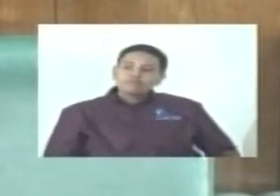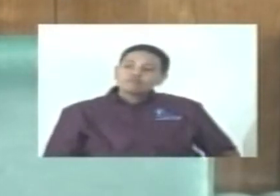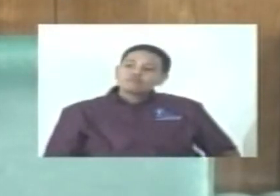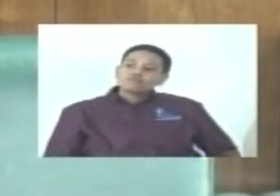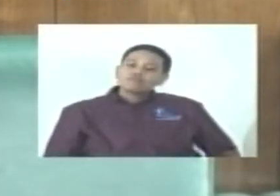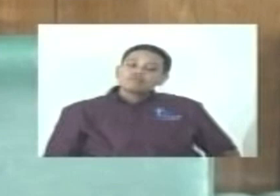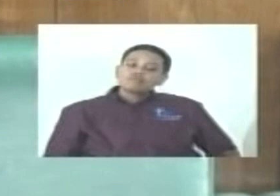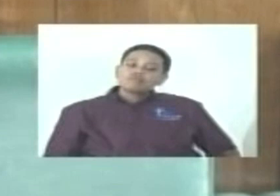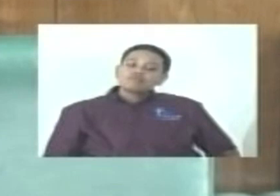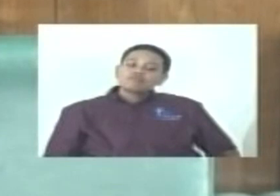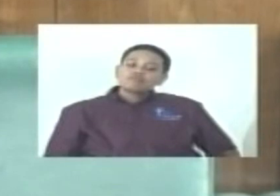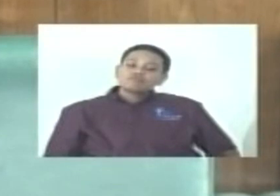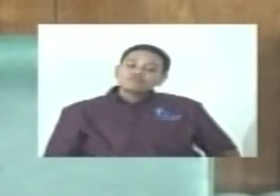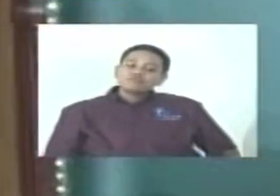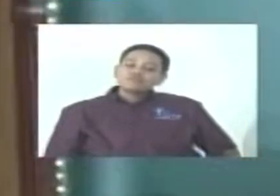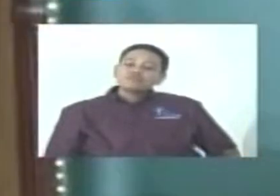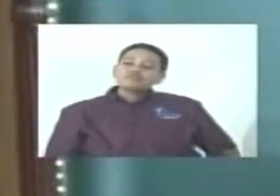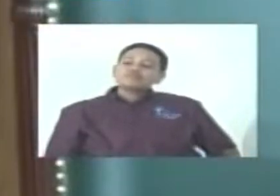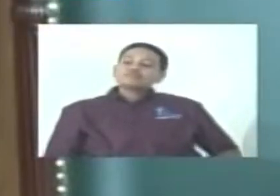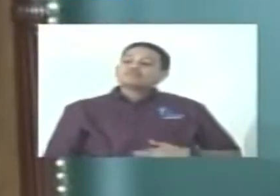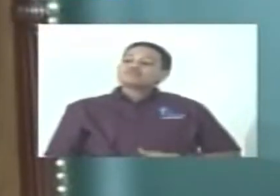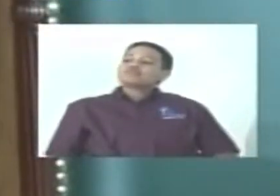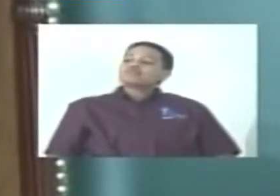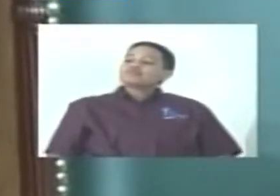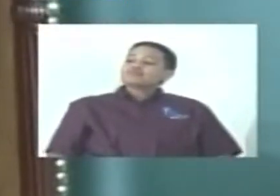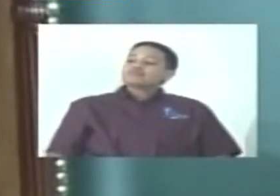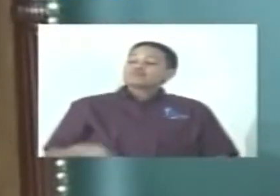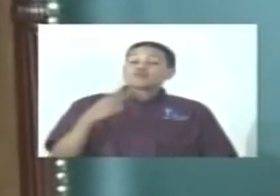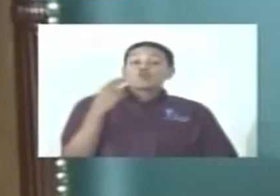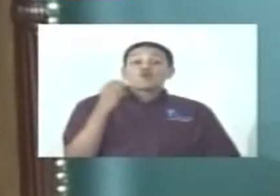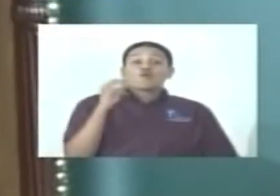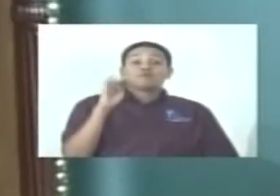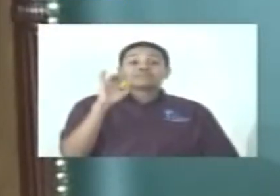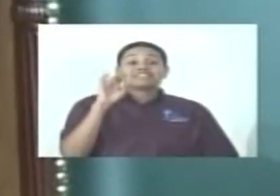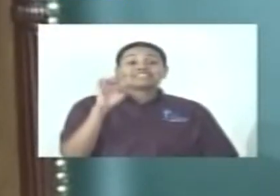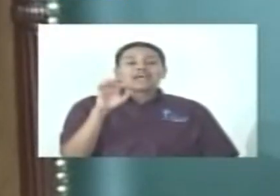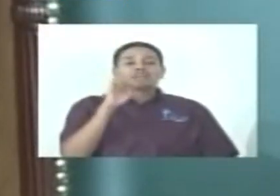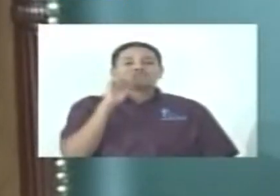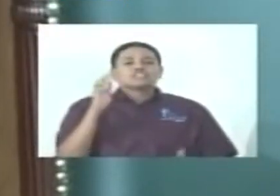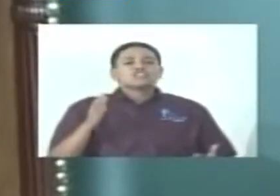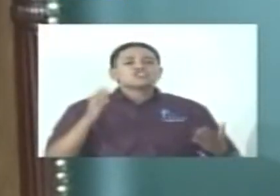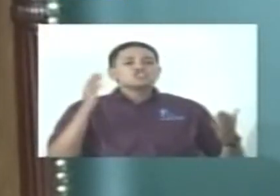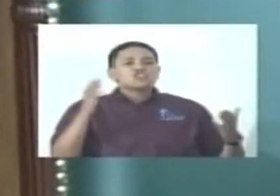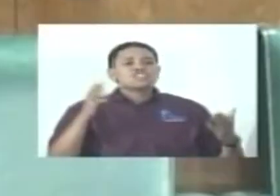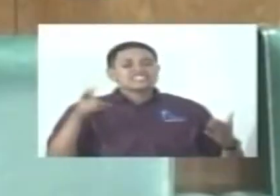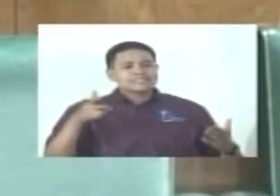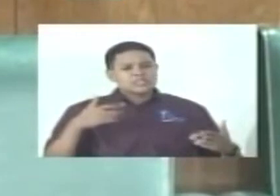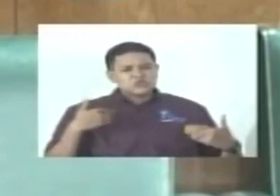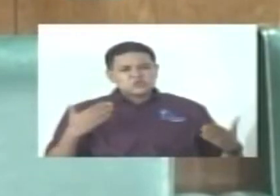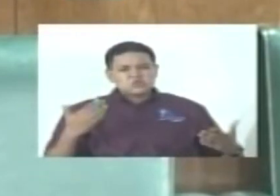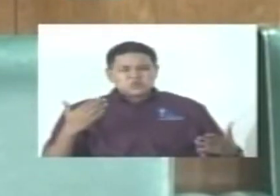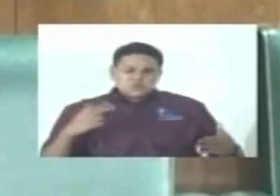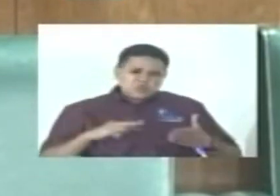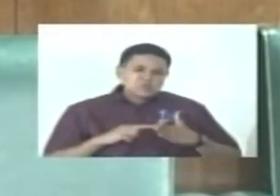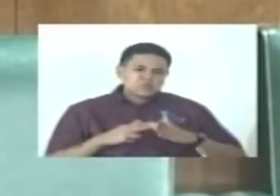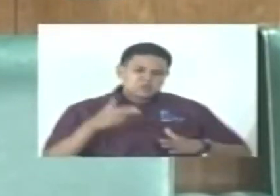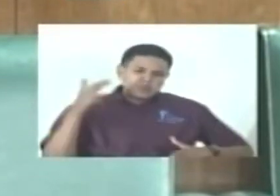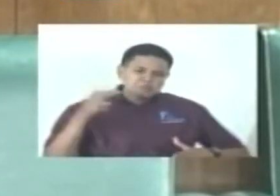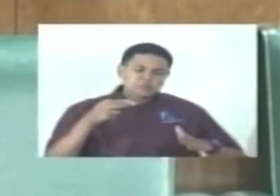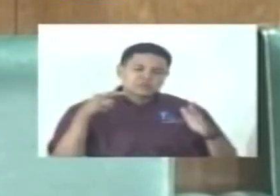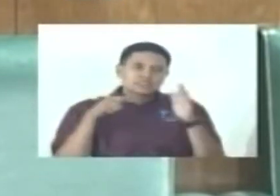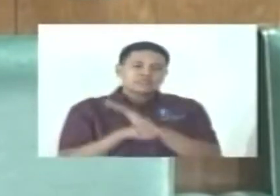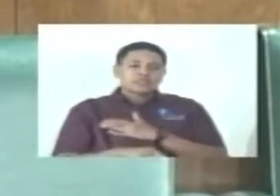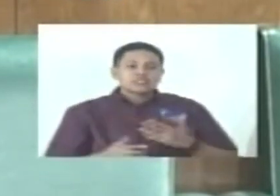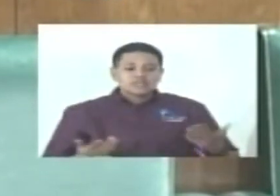But what I'm saying to you, homicide suggests that there is a particular course of action. Right. A mens